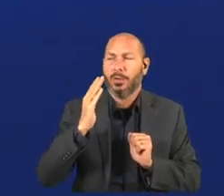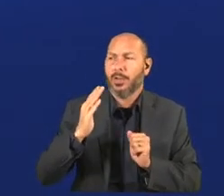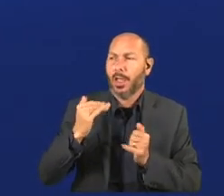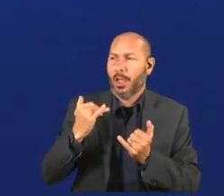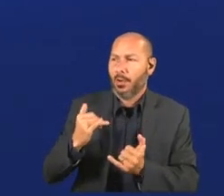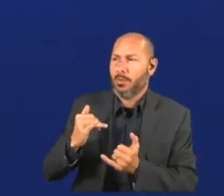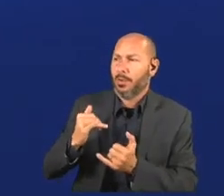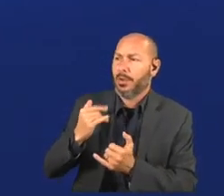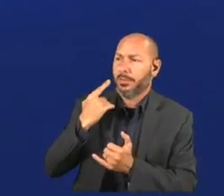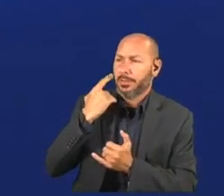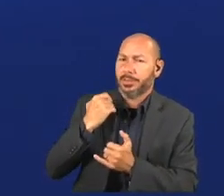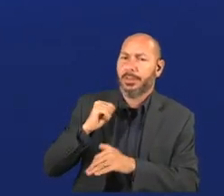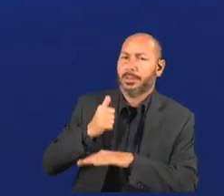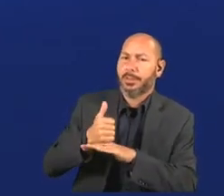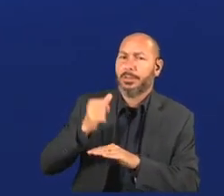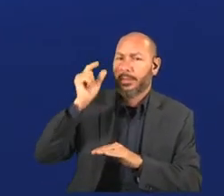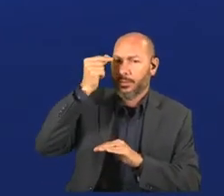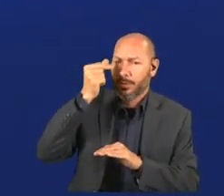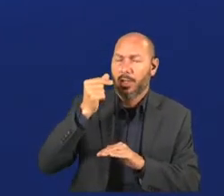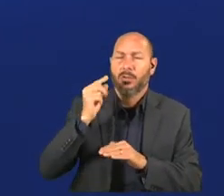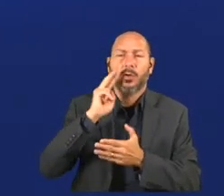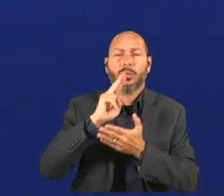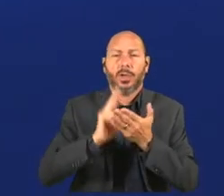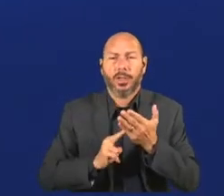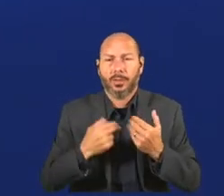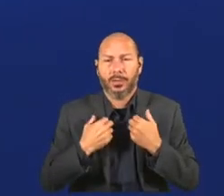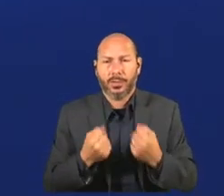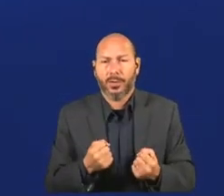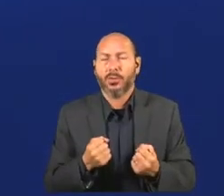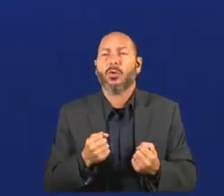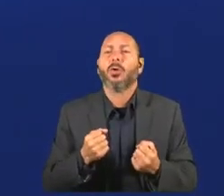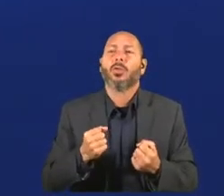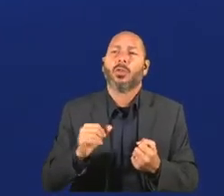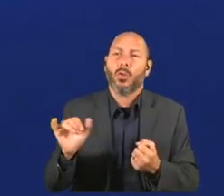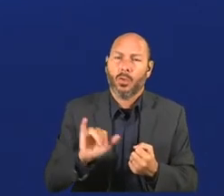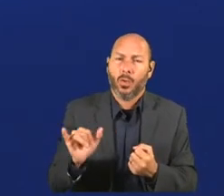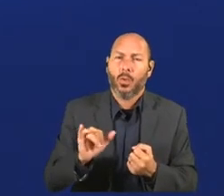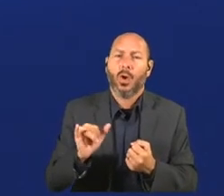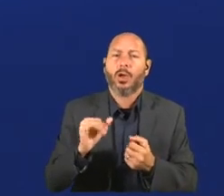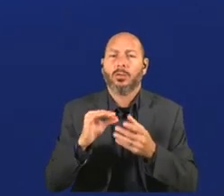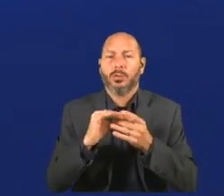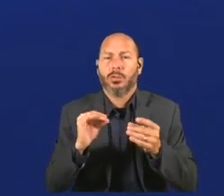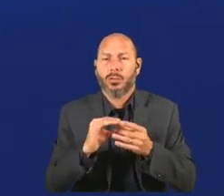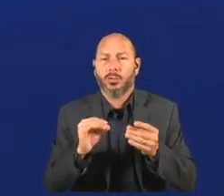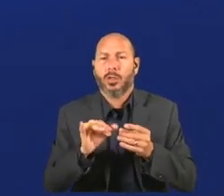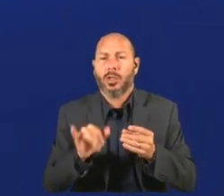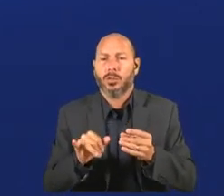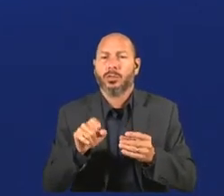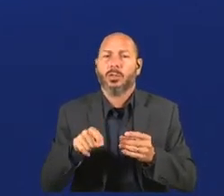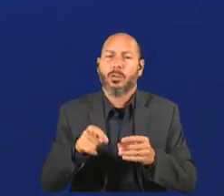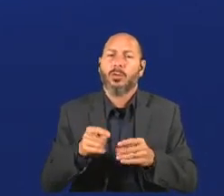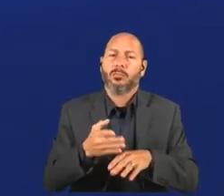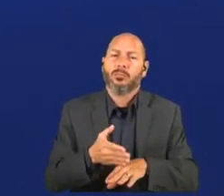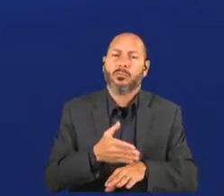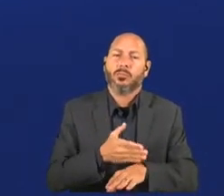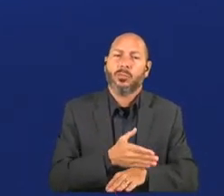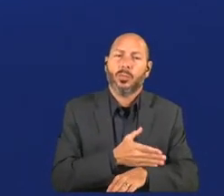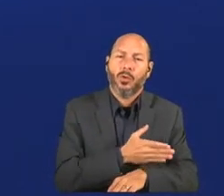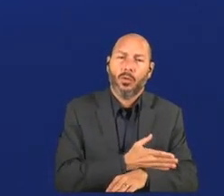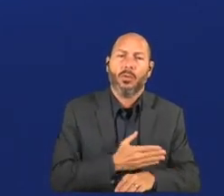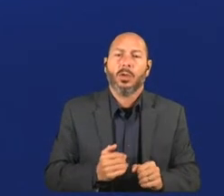as well as the incoming Secretary of Health. And I think this is an area that we can look at. We met and we looked at all of the laws and